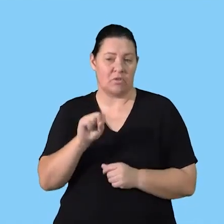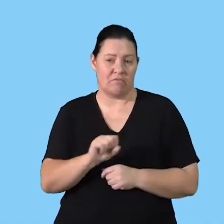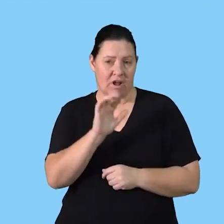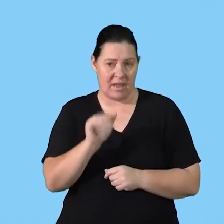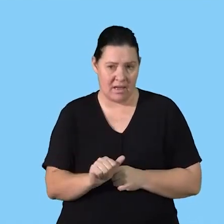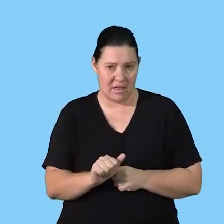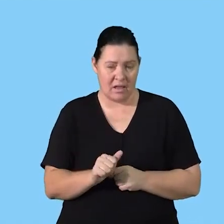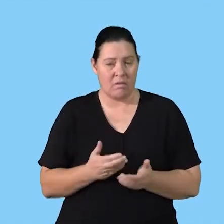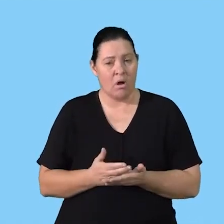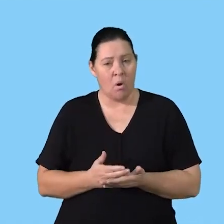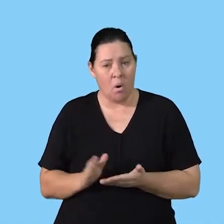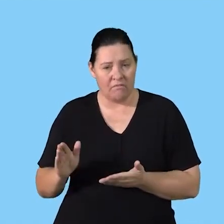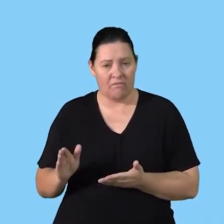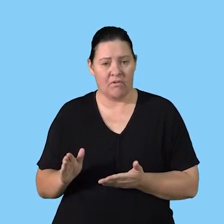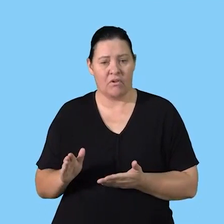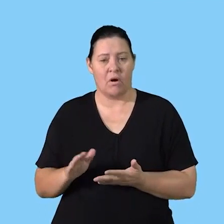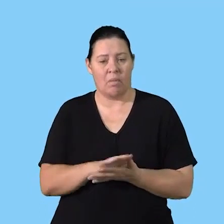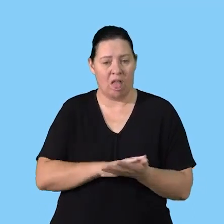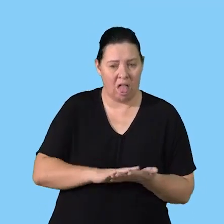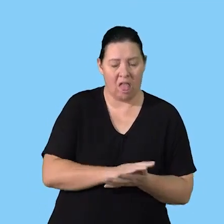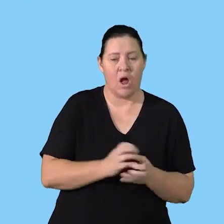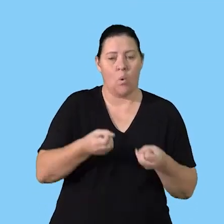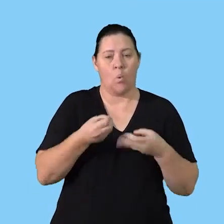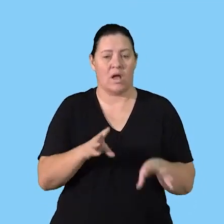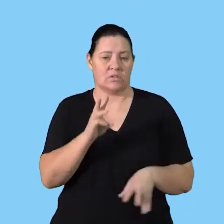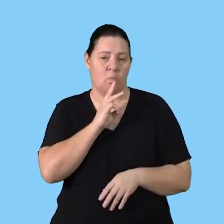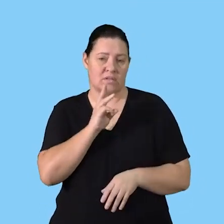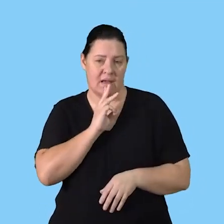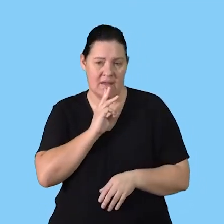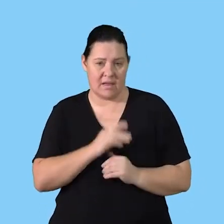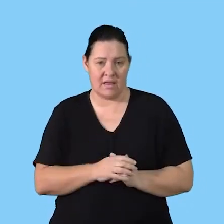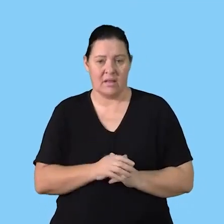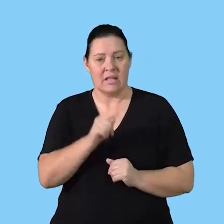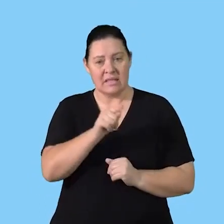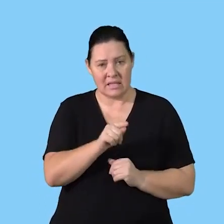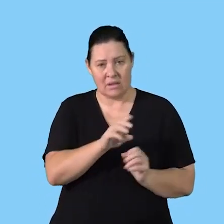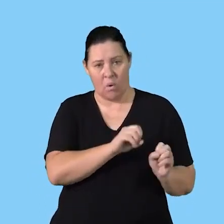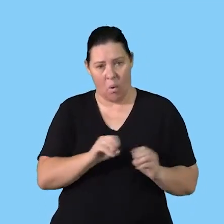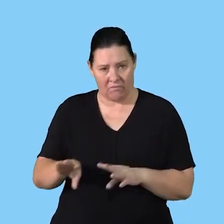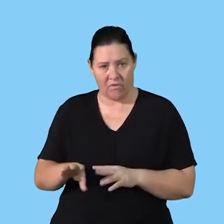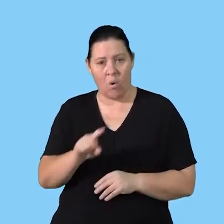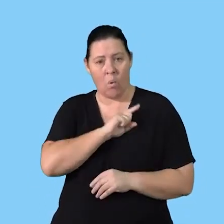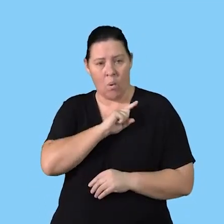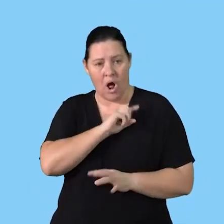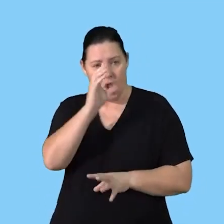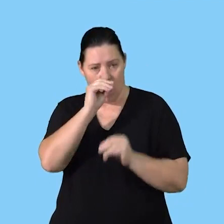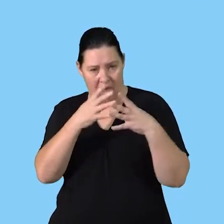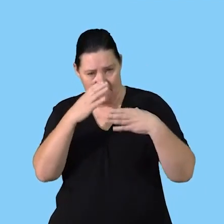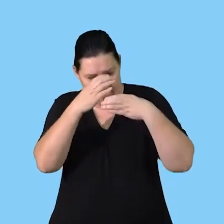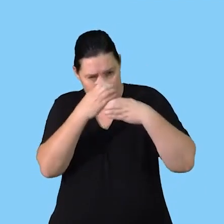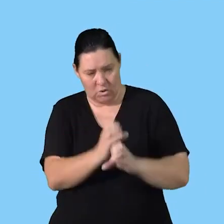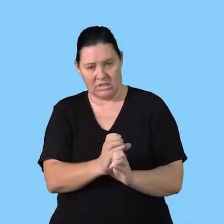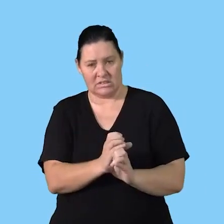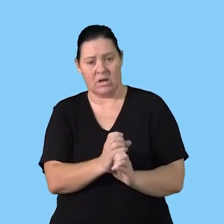South Africa, we have removed pollution and wastewater. So that part has been removed so that learners will